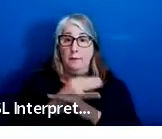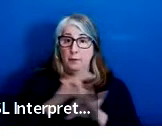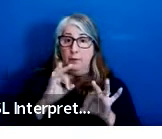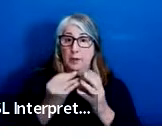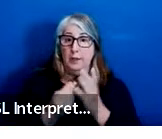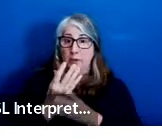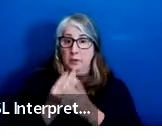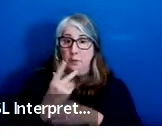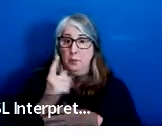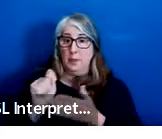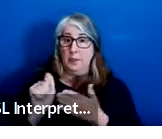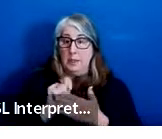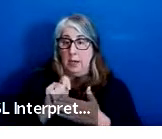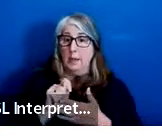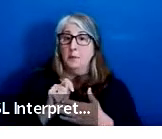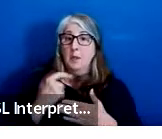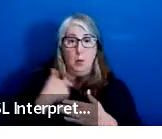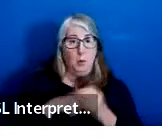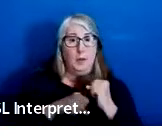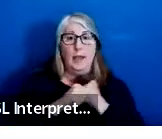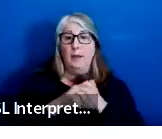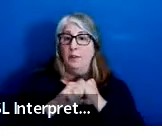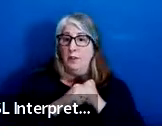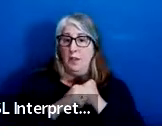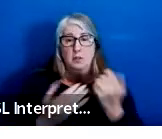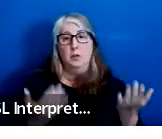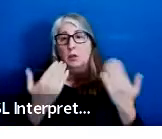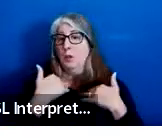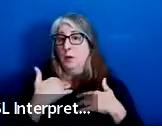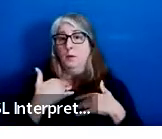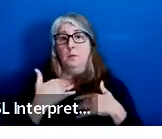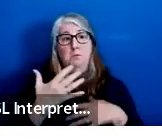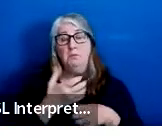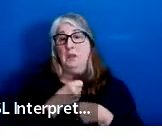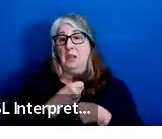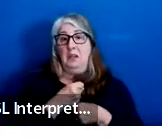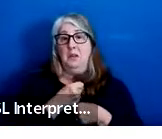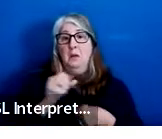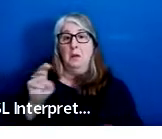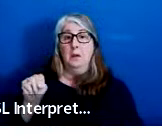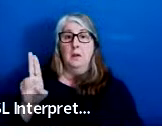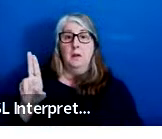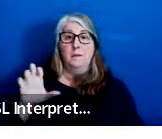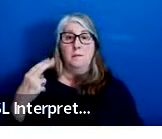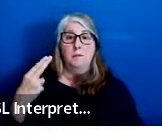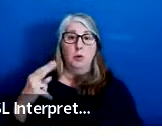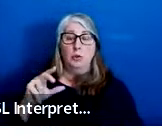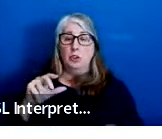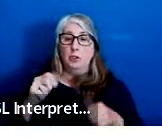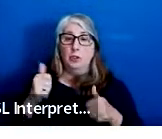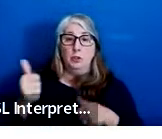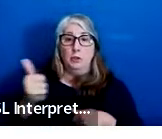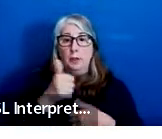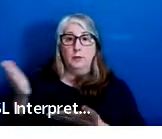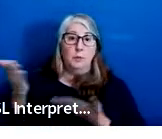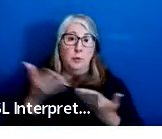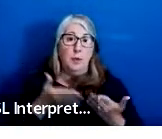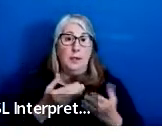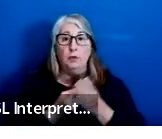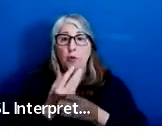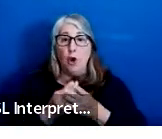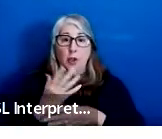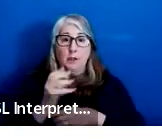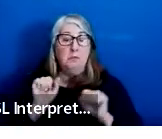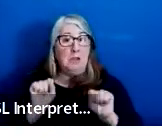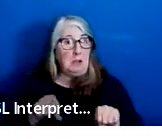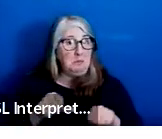spring. And we advertise that really heavily. You can come and get mulch yourself and take it for your garden. It is my